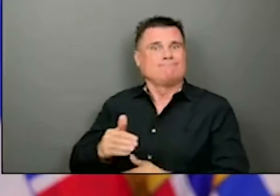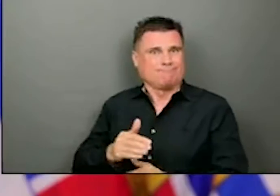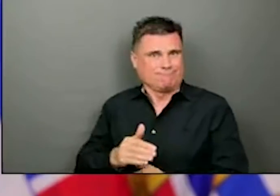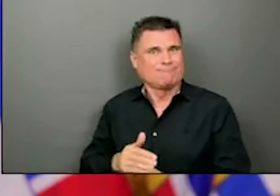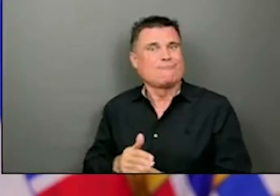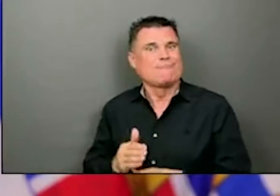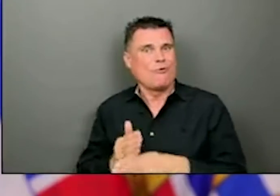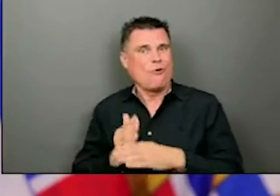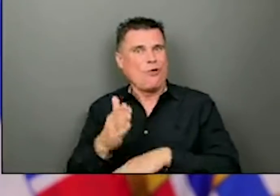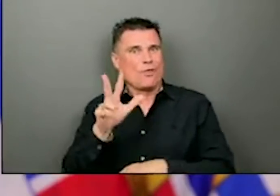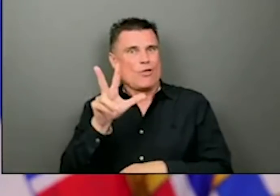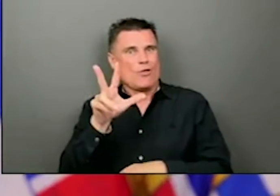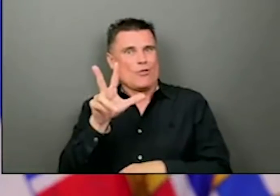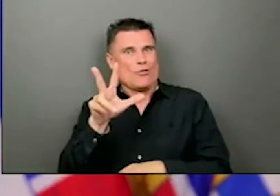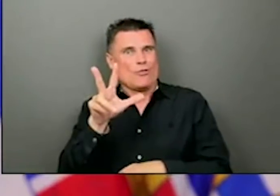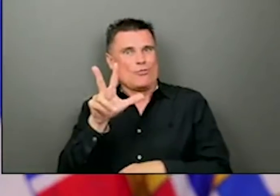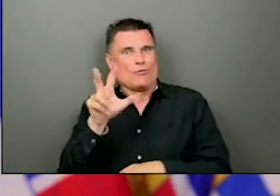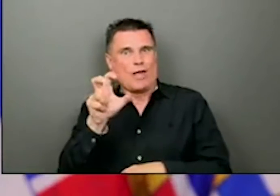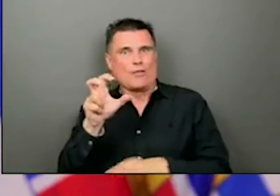BC.